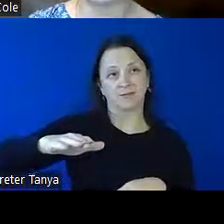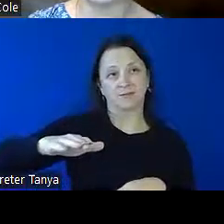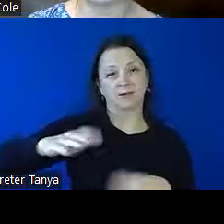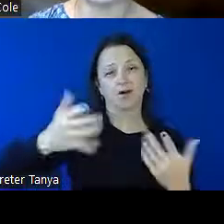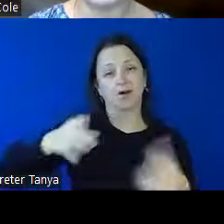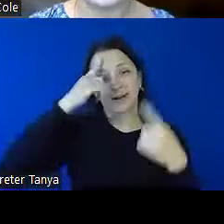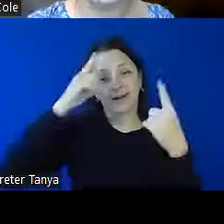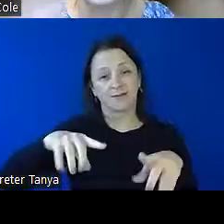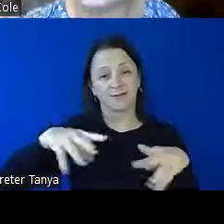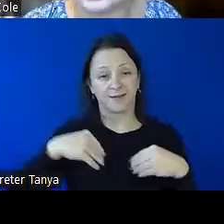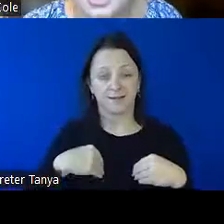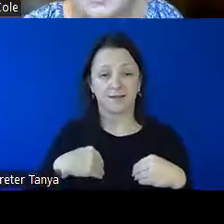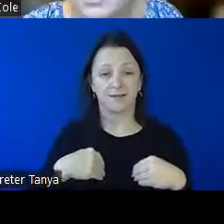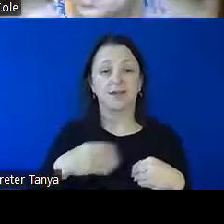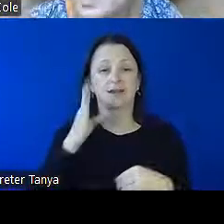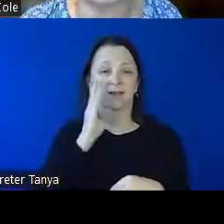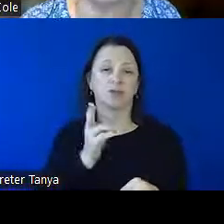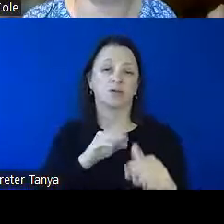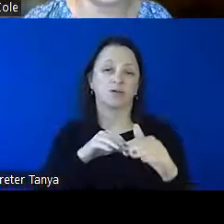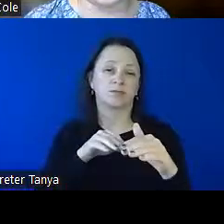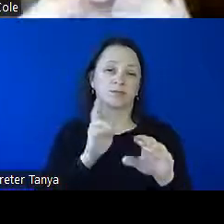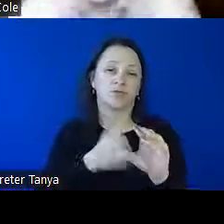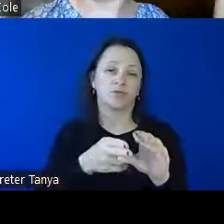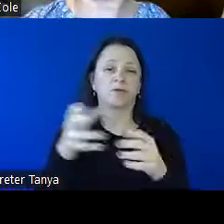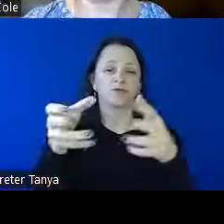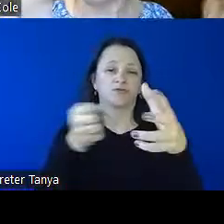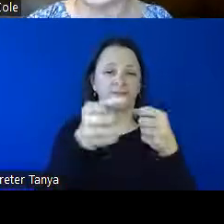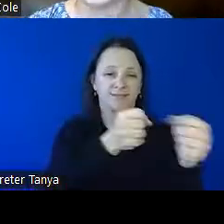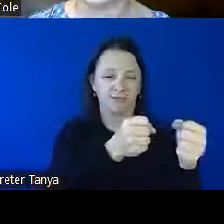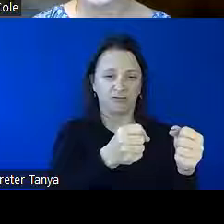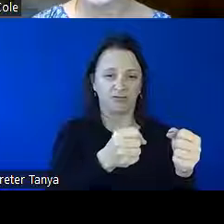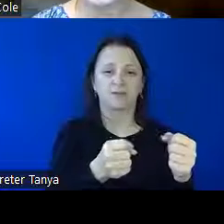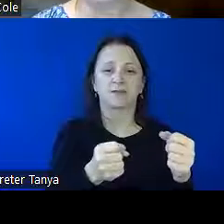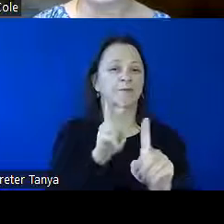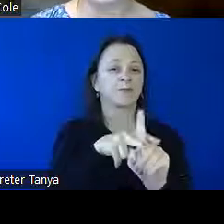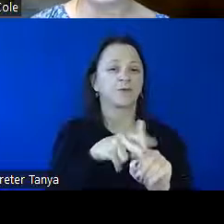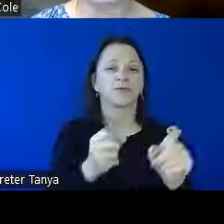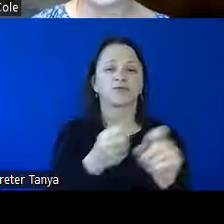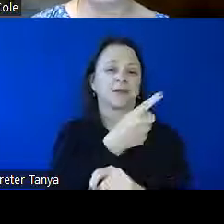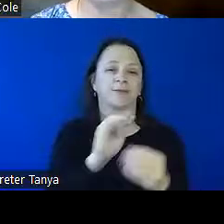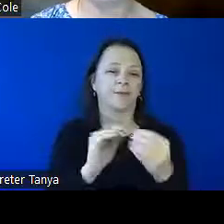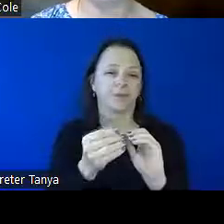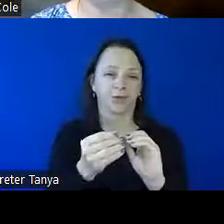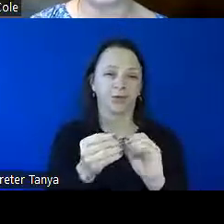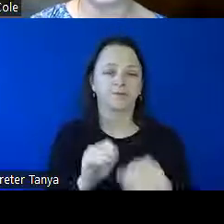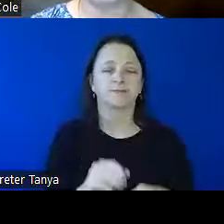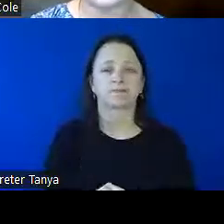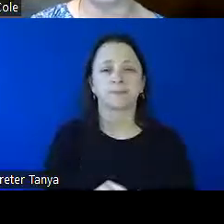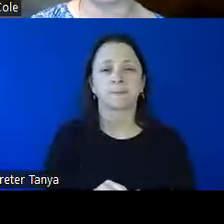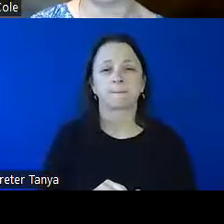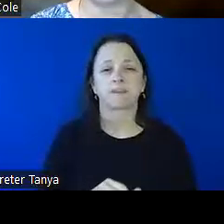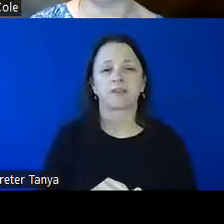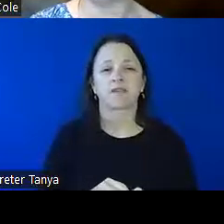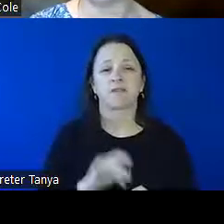consented, they'll be entered into kind of this randomization, like where you get a random number. And we will, based on